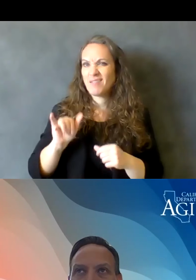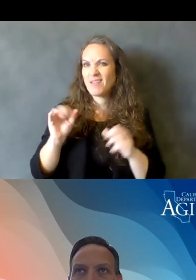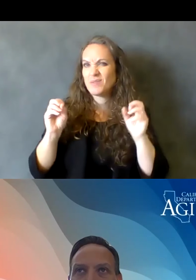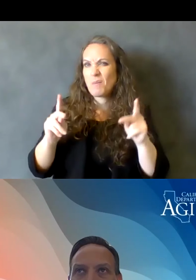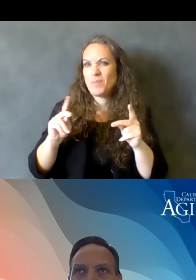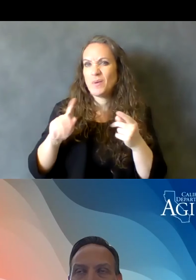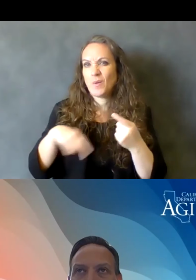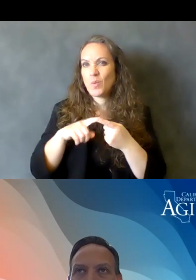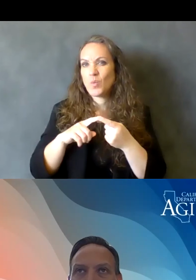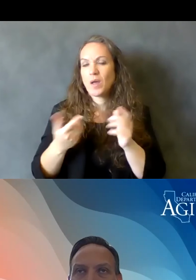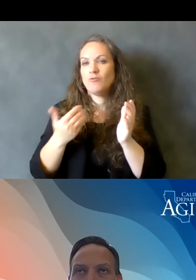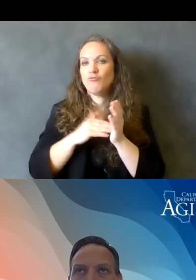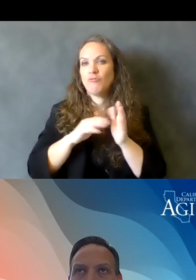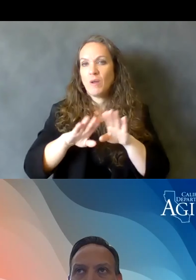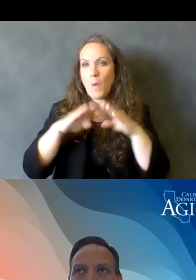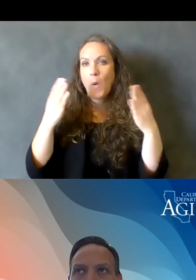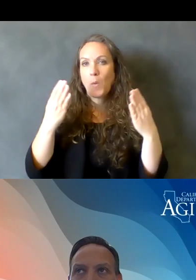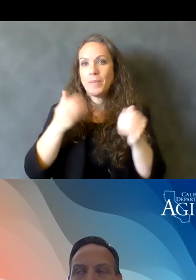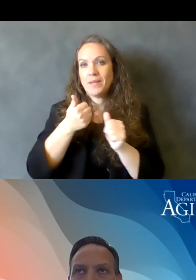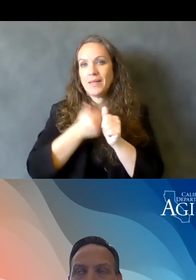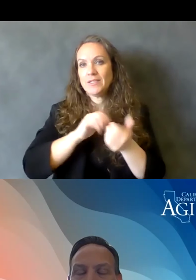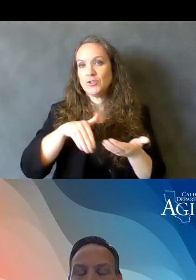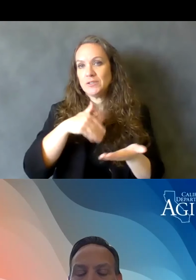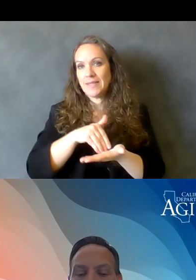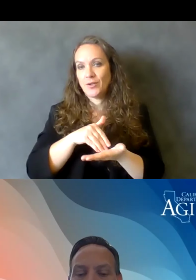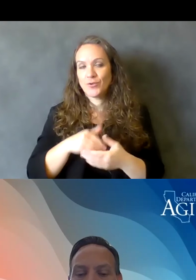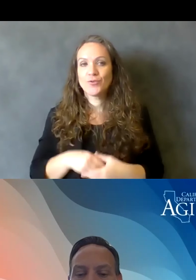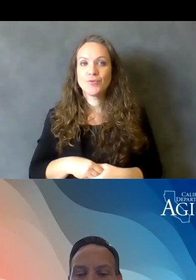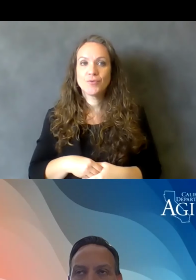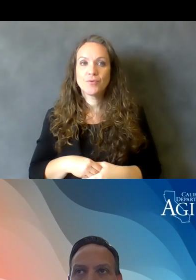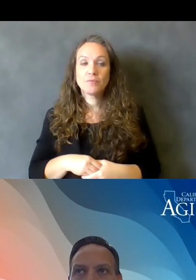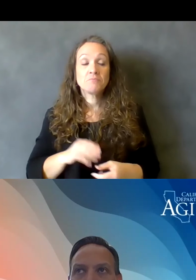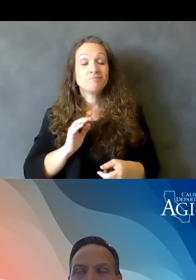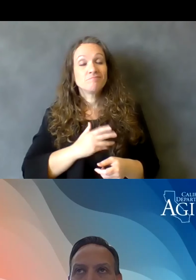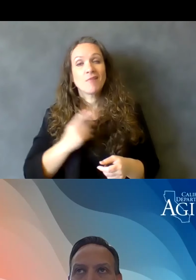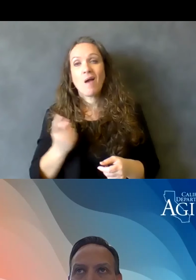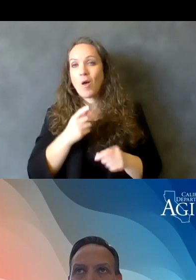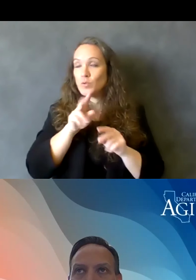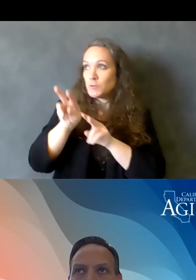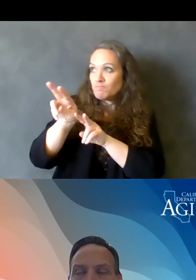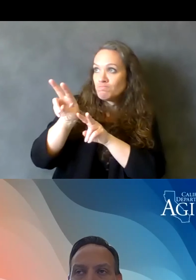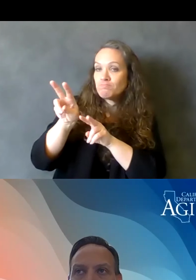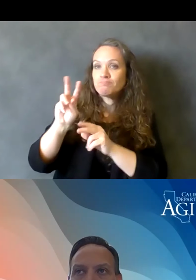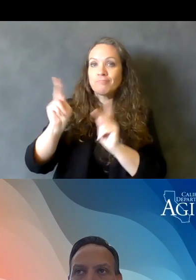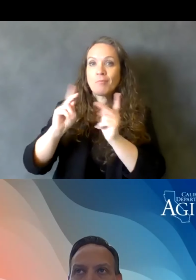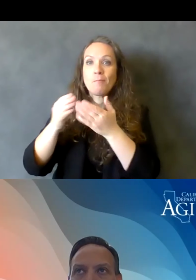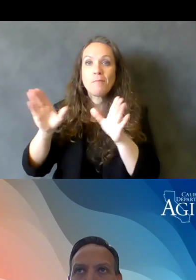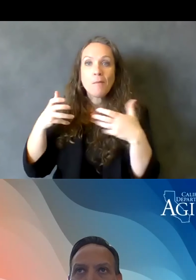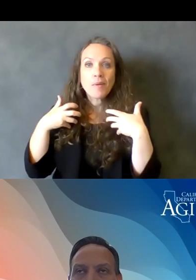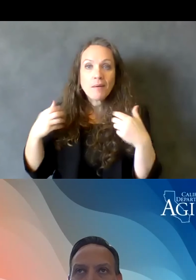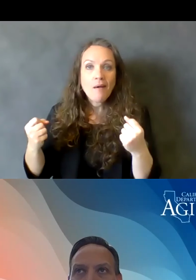centers. But again, we always look to public health information, to federal